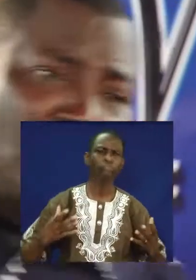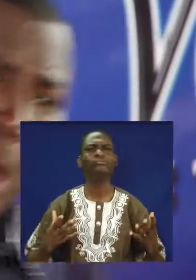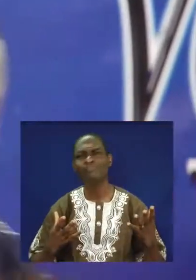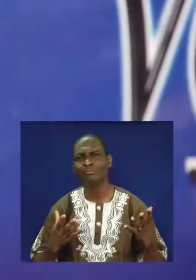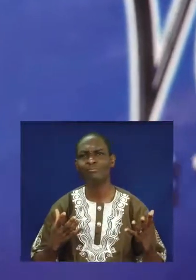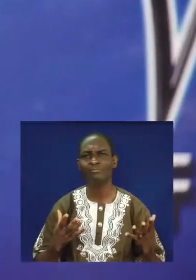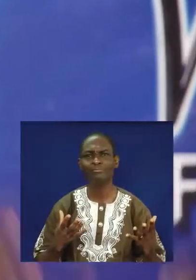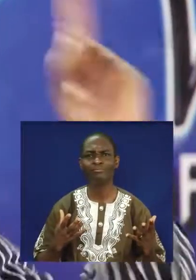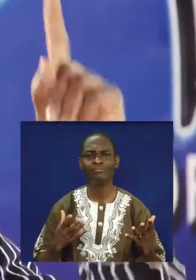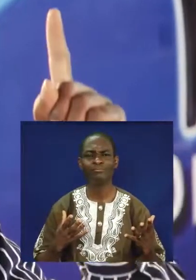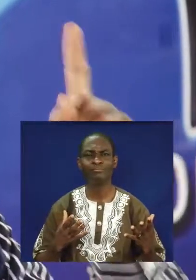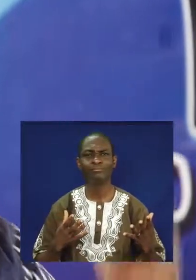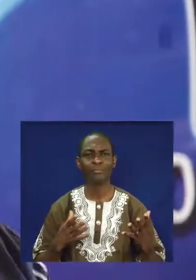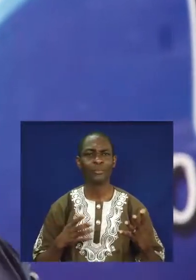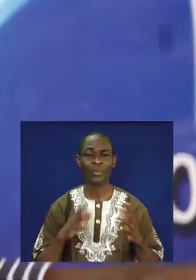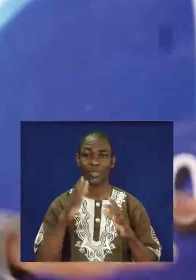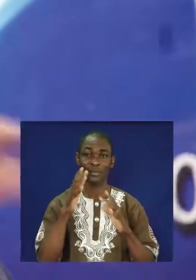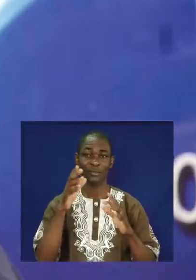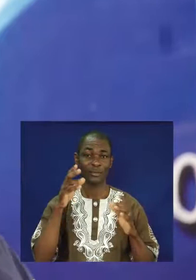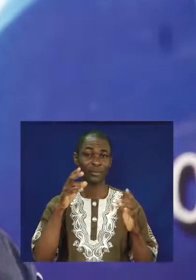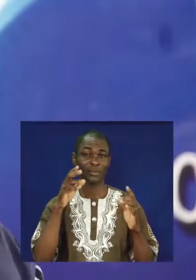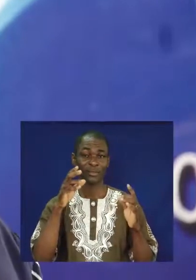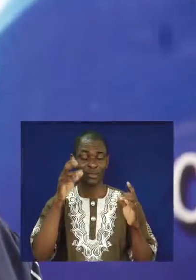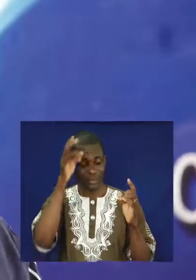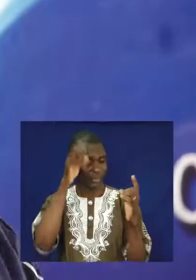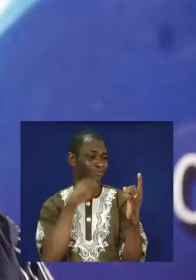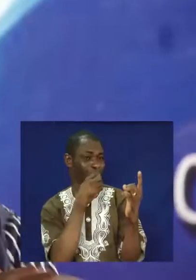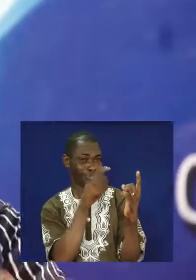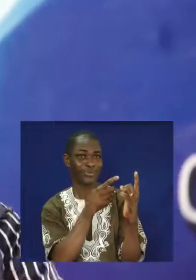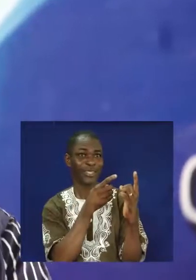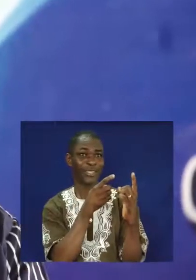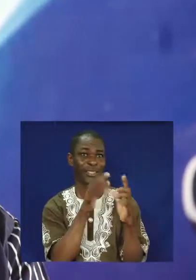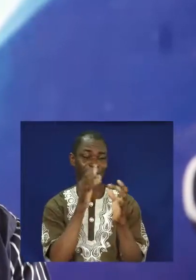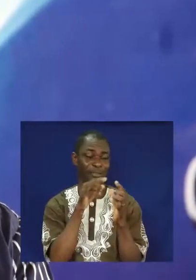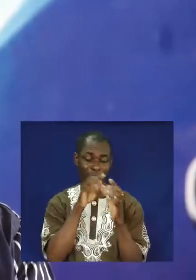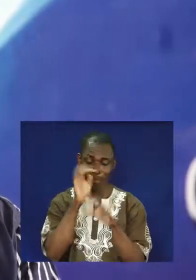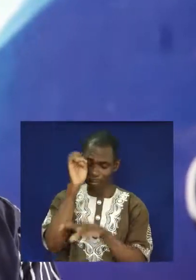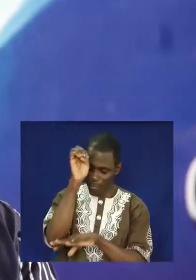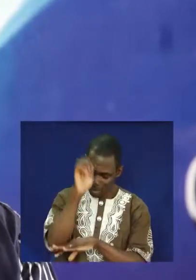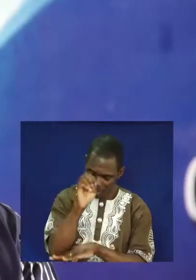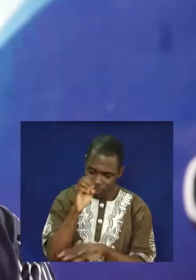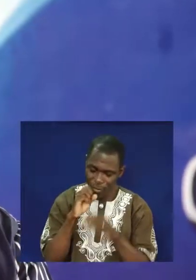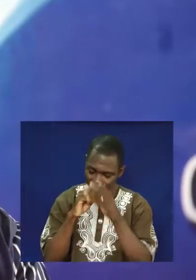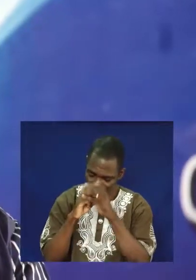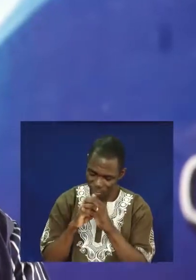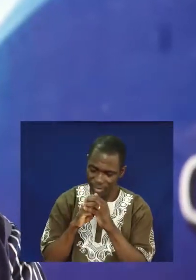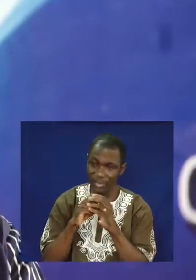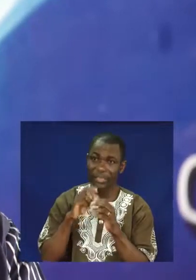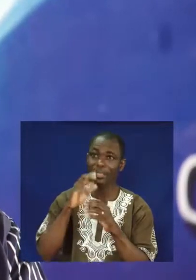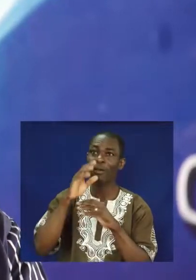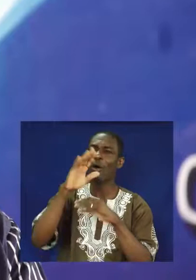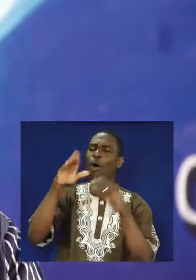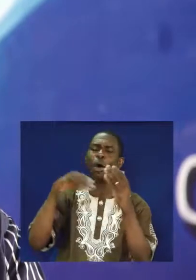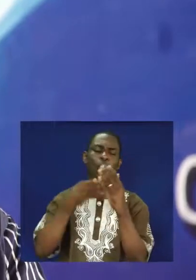se yesu ba koto no na so aso no de a o de we nu nyina ebe ma yesu the devil is claiming